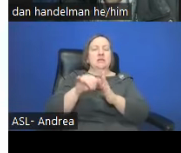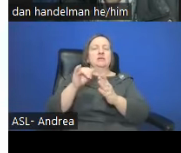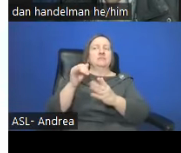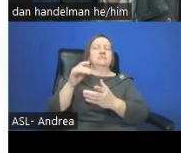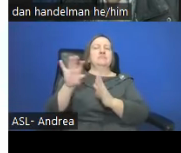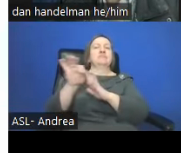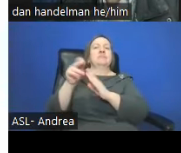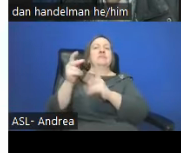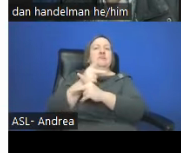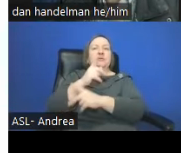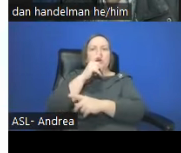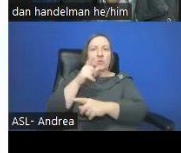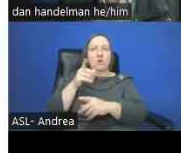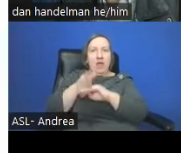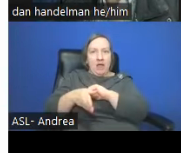the 12-month deadline.